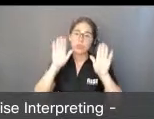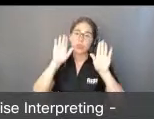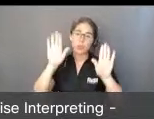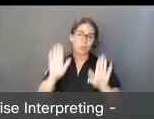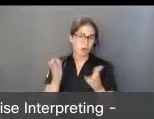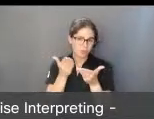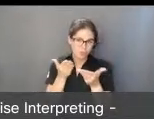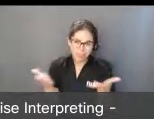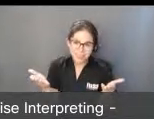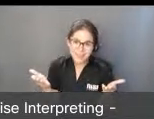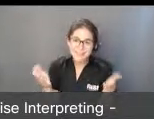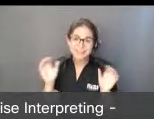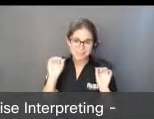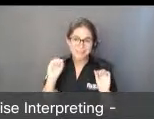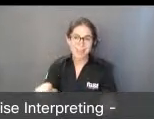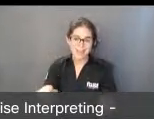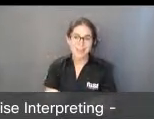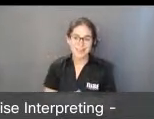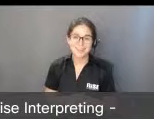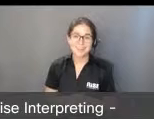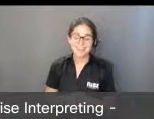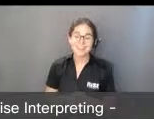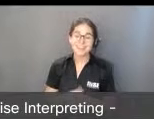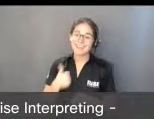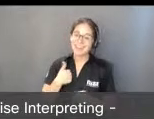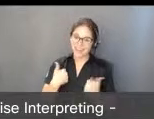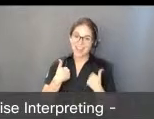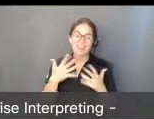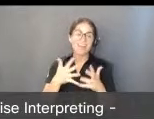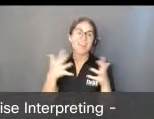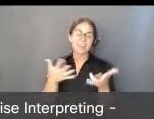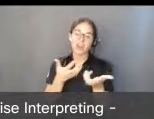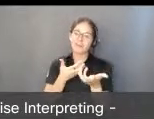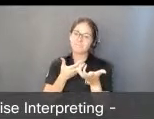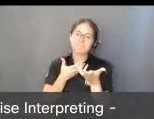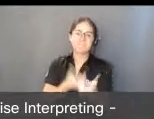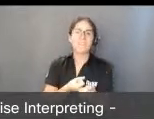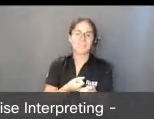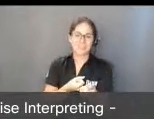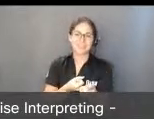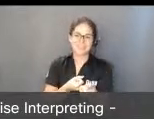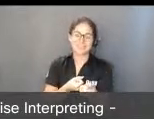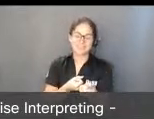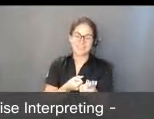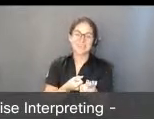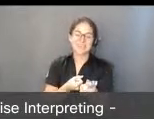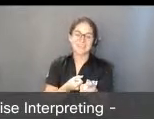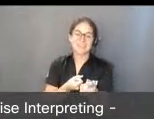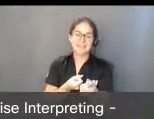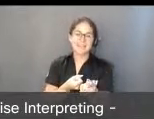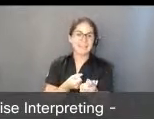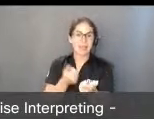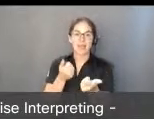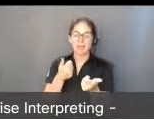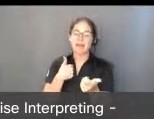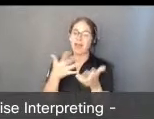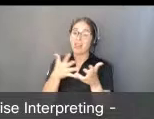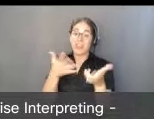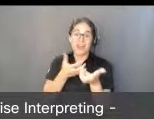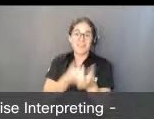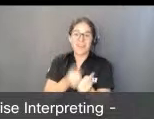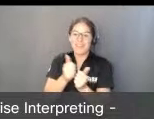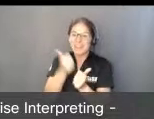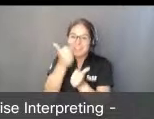So I have a lot of confidence, and I always have in each and every one of